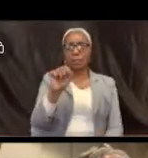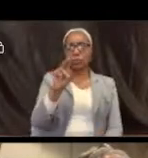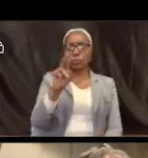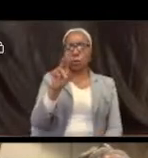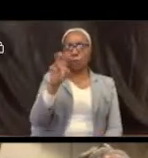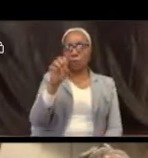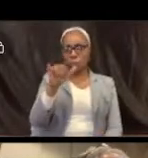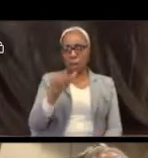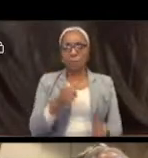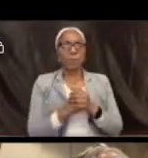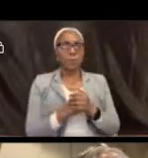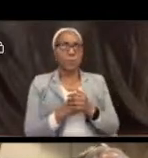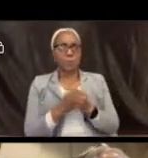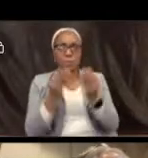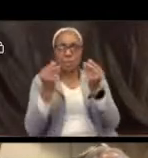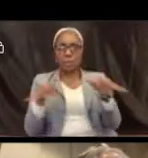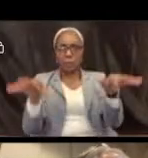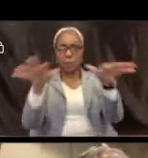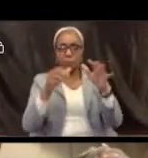And that,